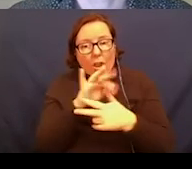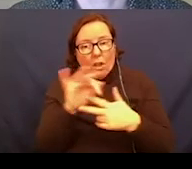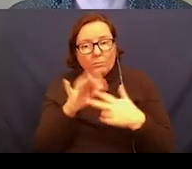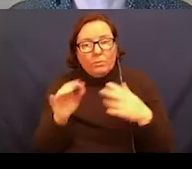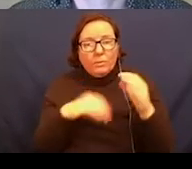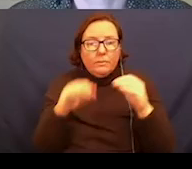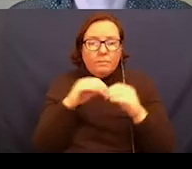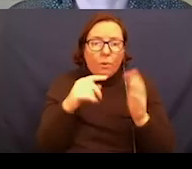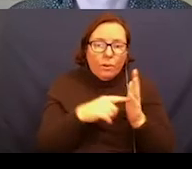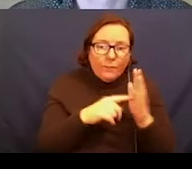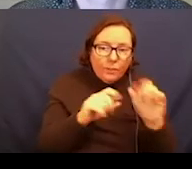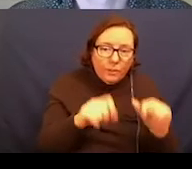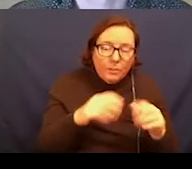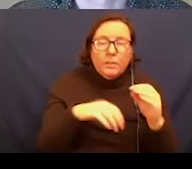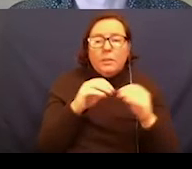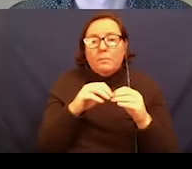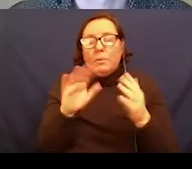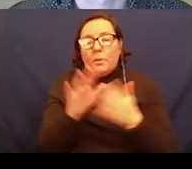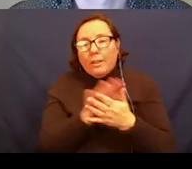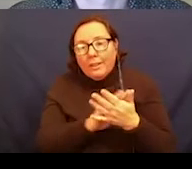renewable electricity possible.